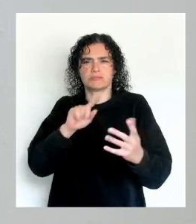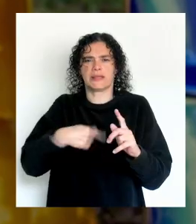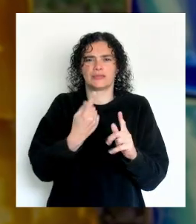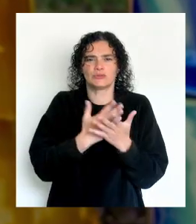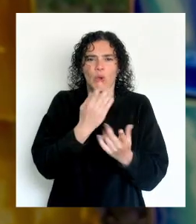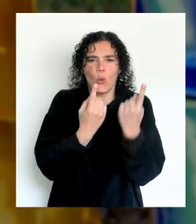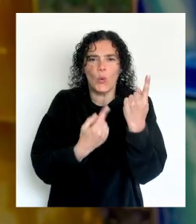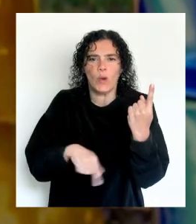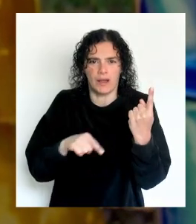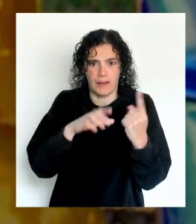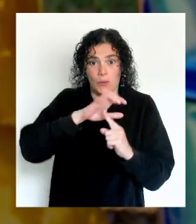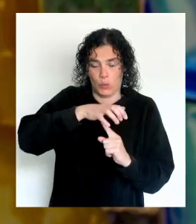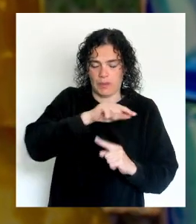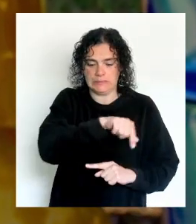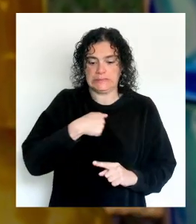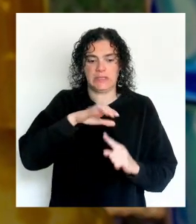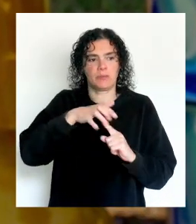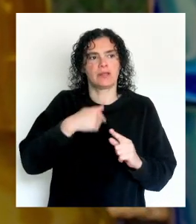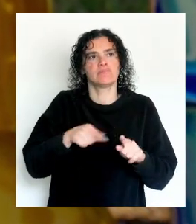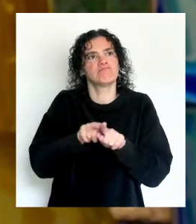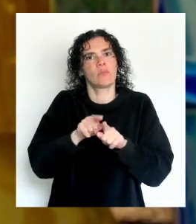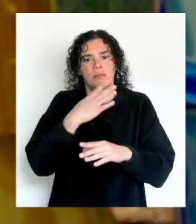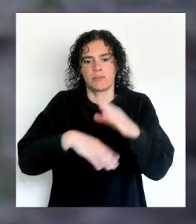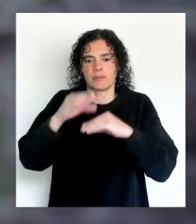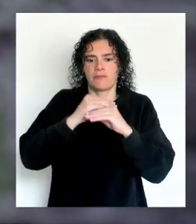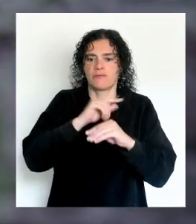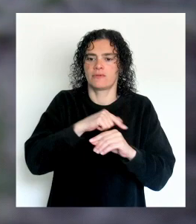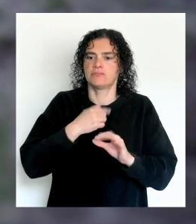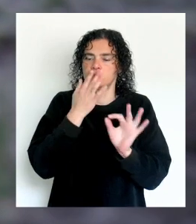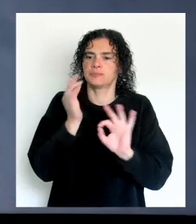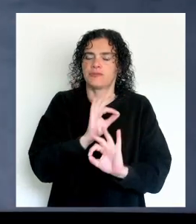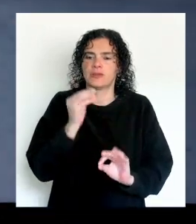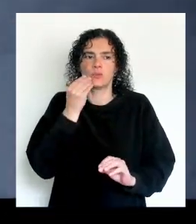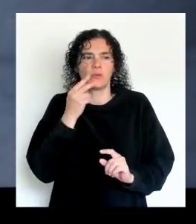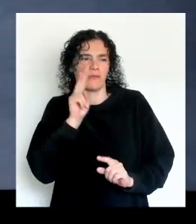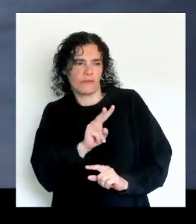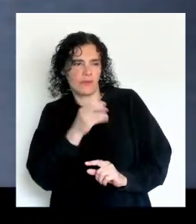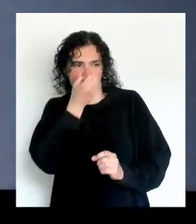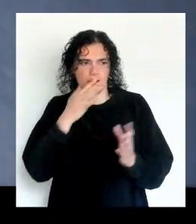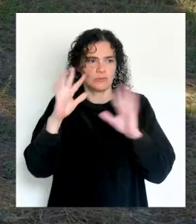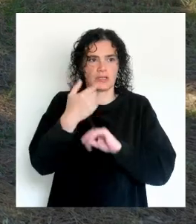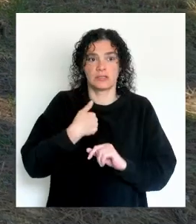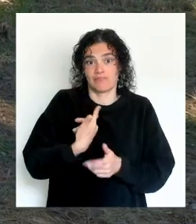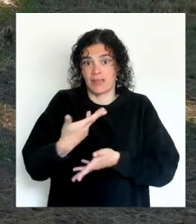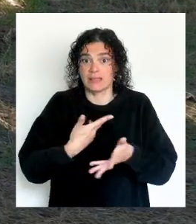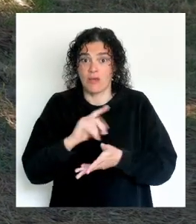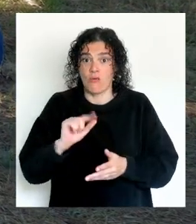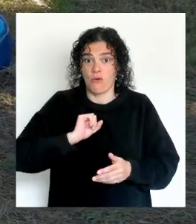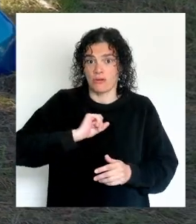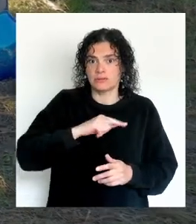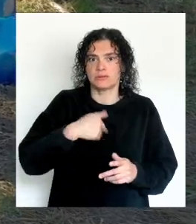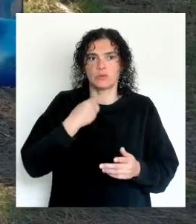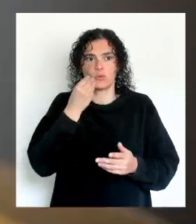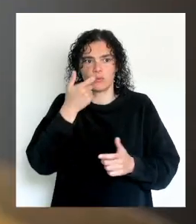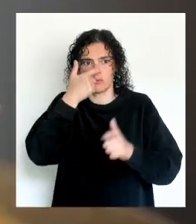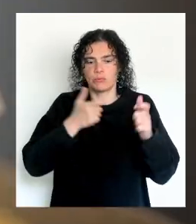organism. Mushrooms present an amazing metaphor for thinking about how to look at nature and our relationship to it, how to place the human